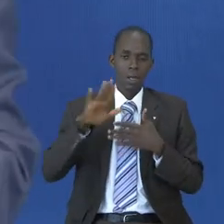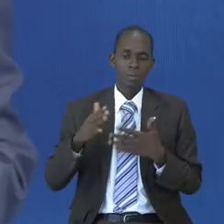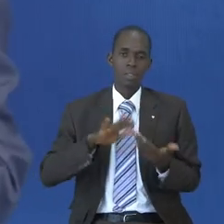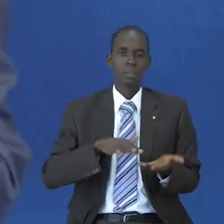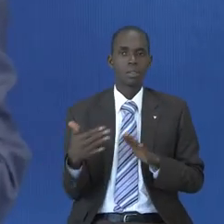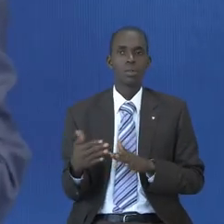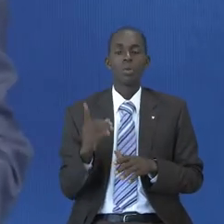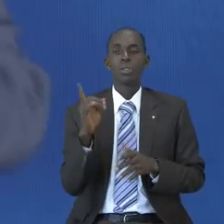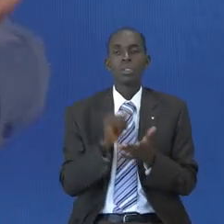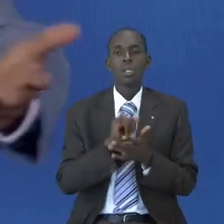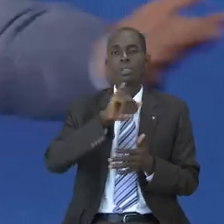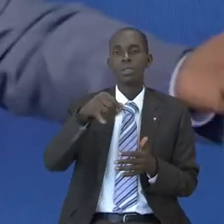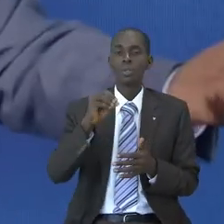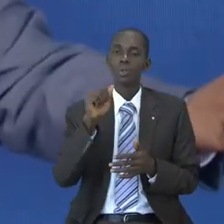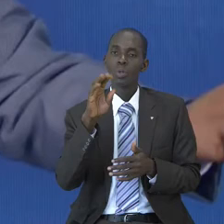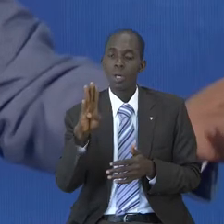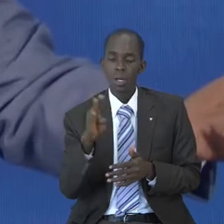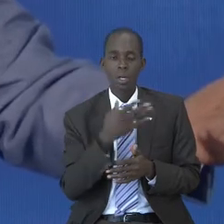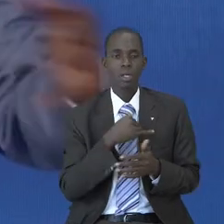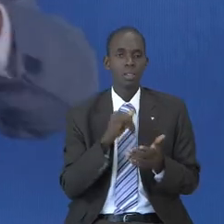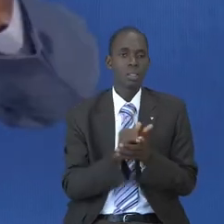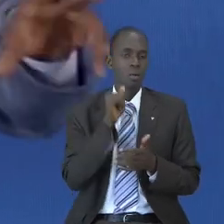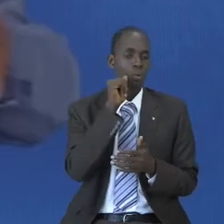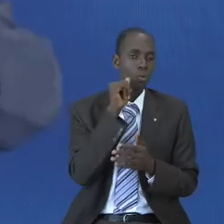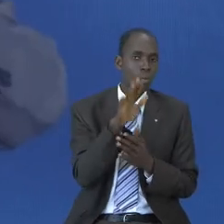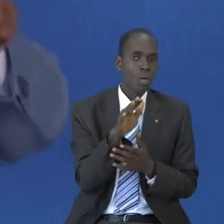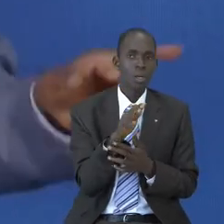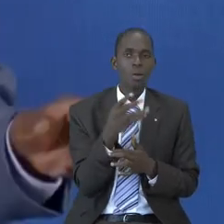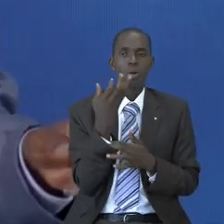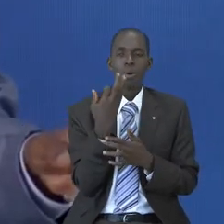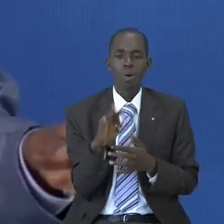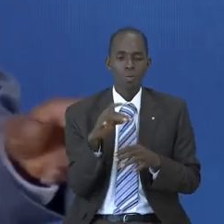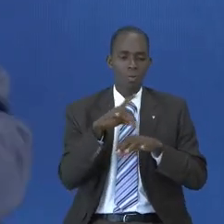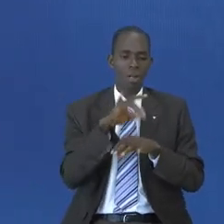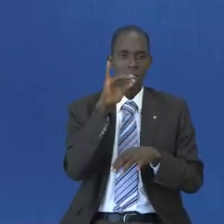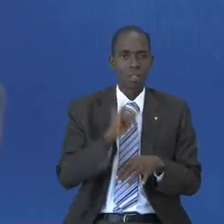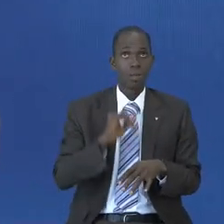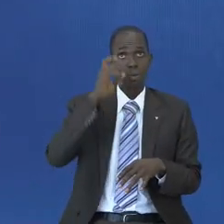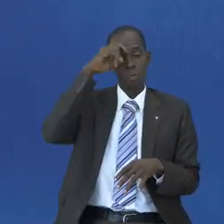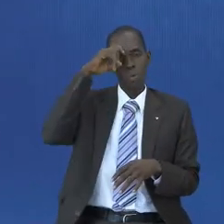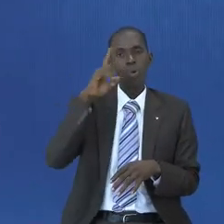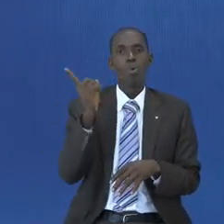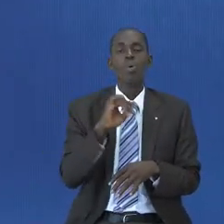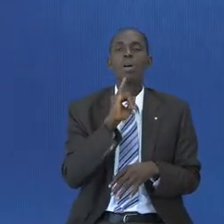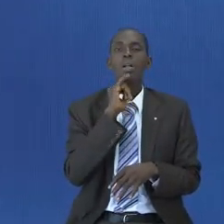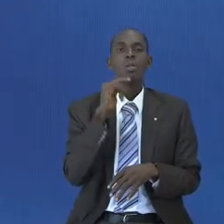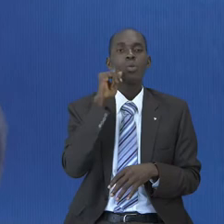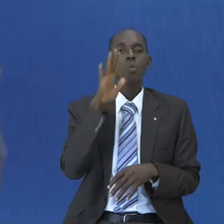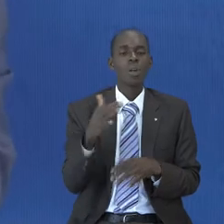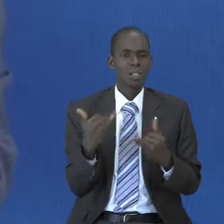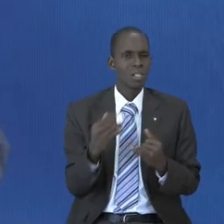is he now? And that woman of earthly wisdom, where is she now?